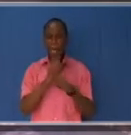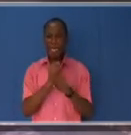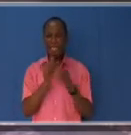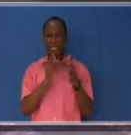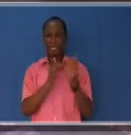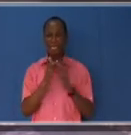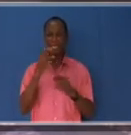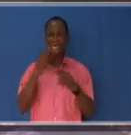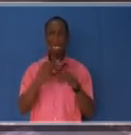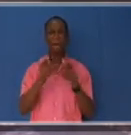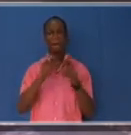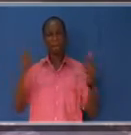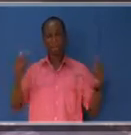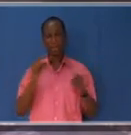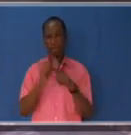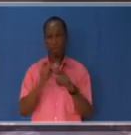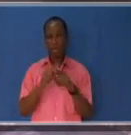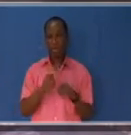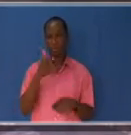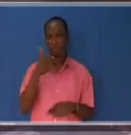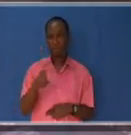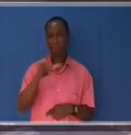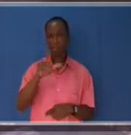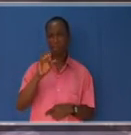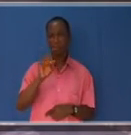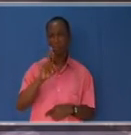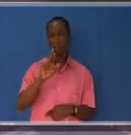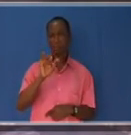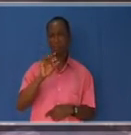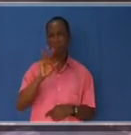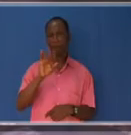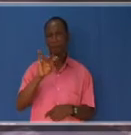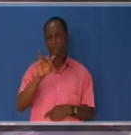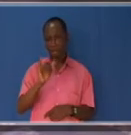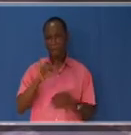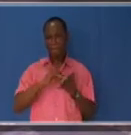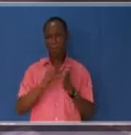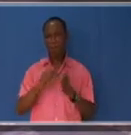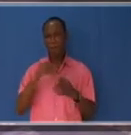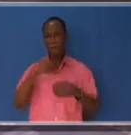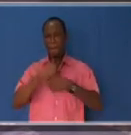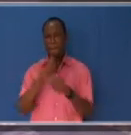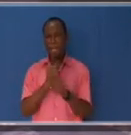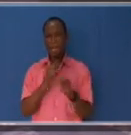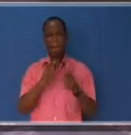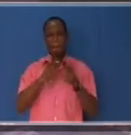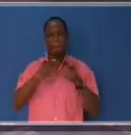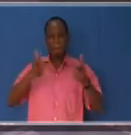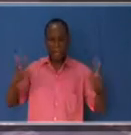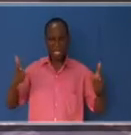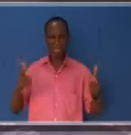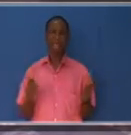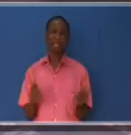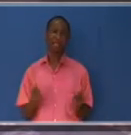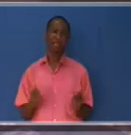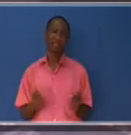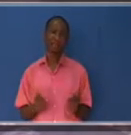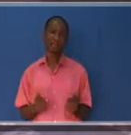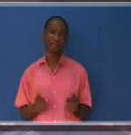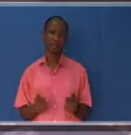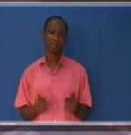what was of Christ and declared to the apostles. And this brings us to